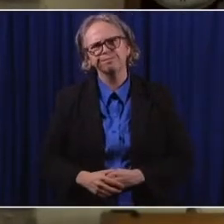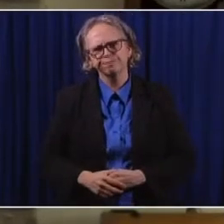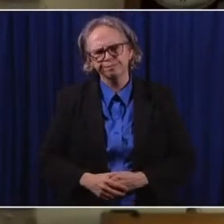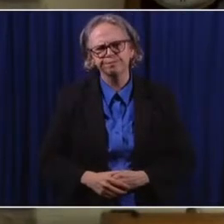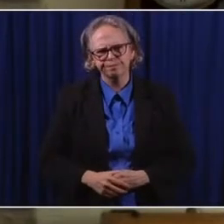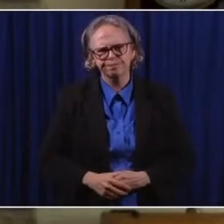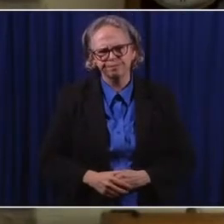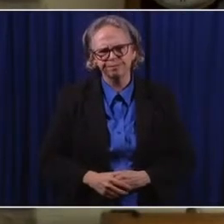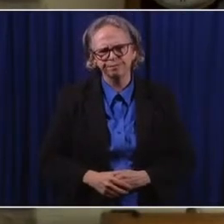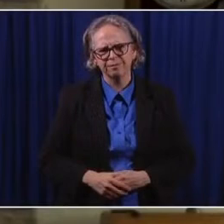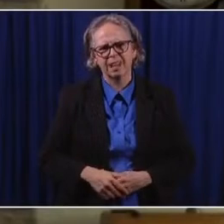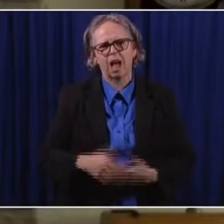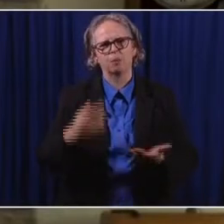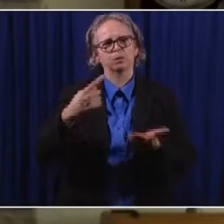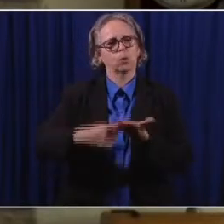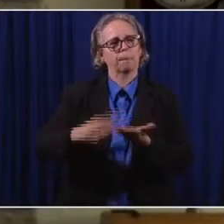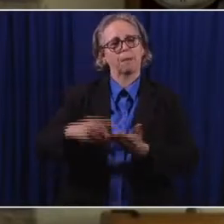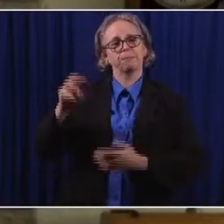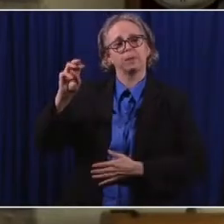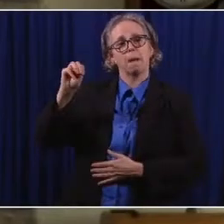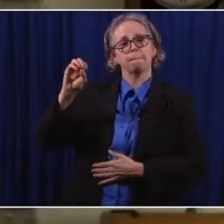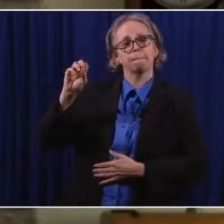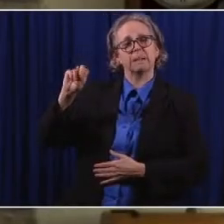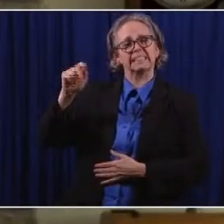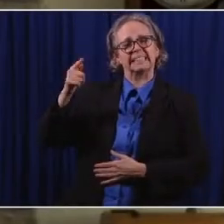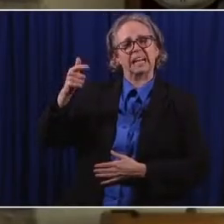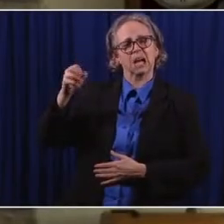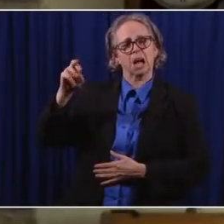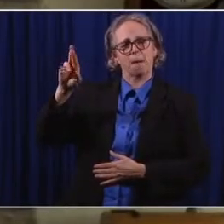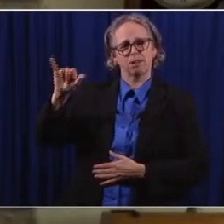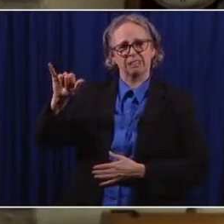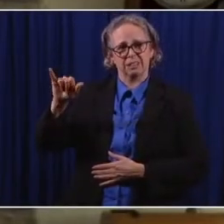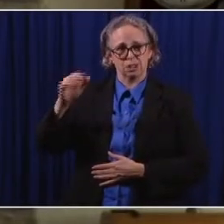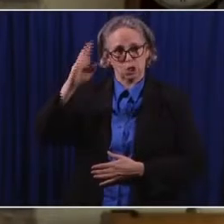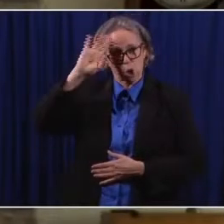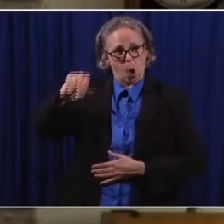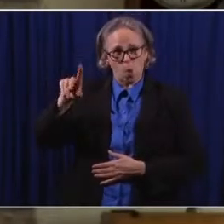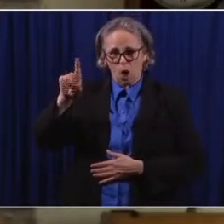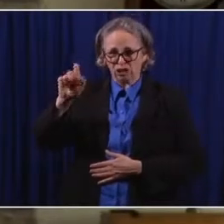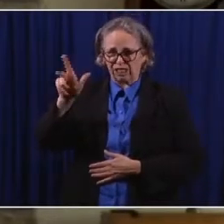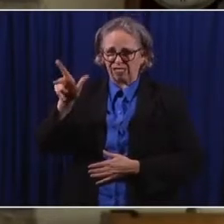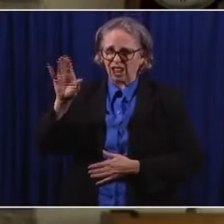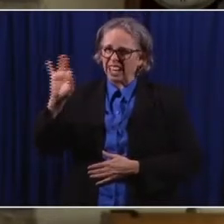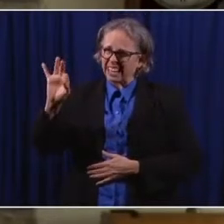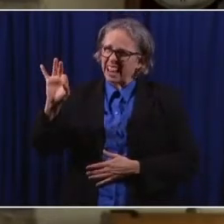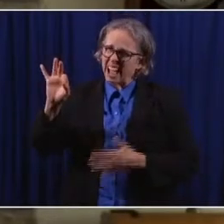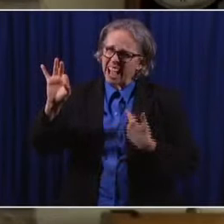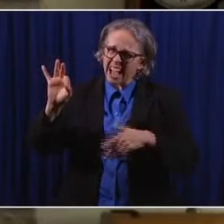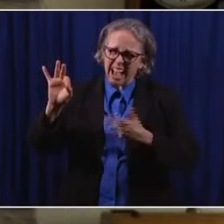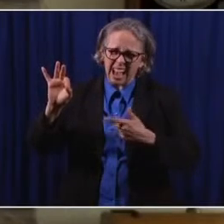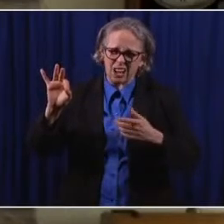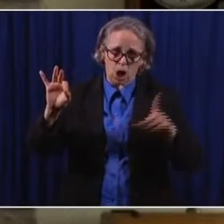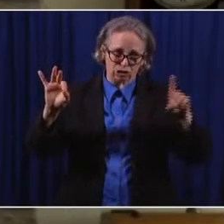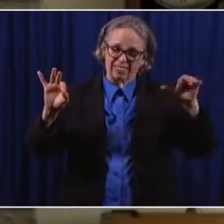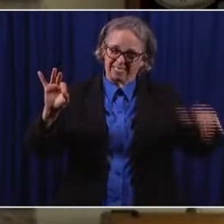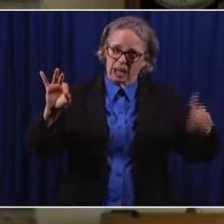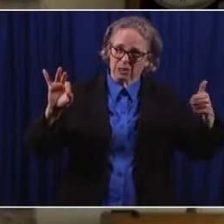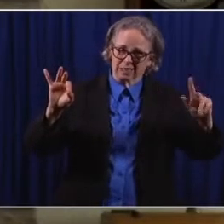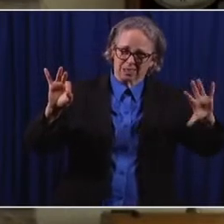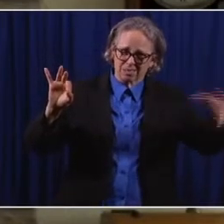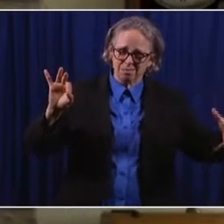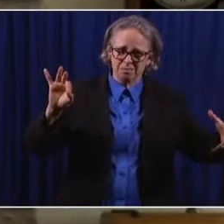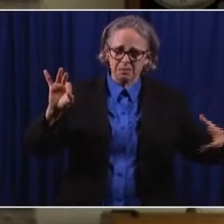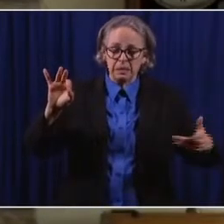Montgomery County, they are at 139 cases per 100,000. They've been declining during the past few